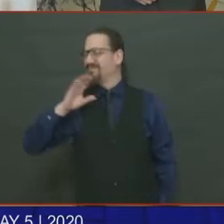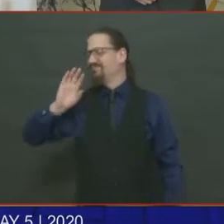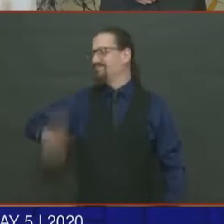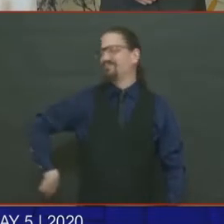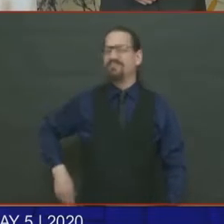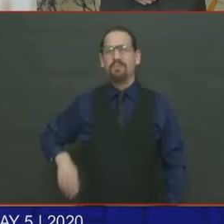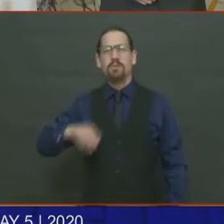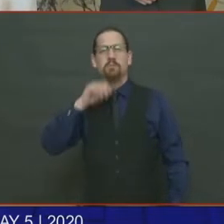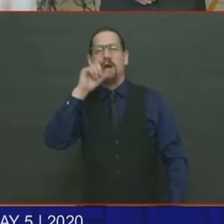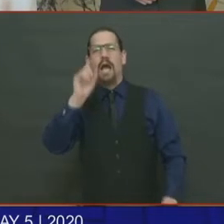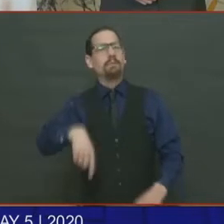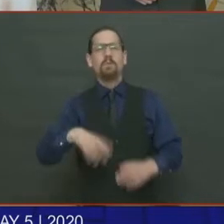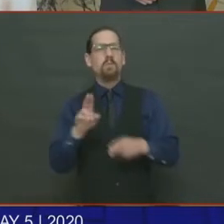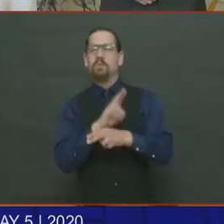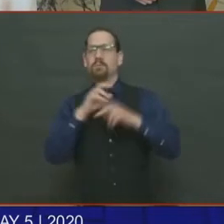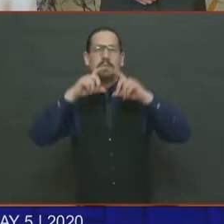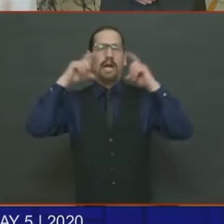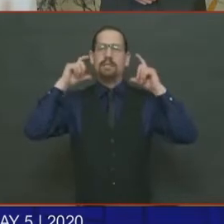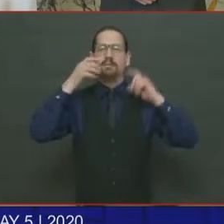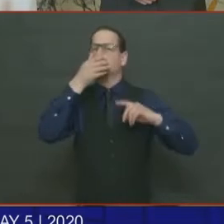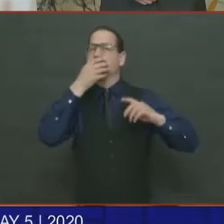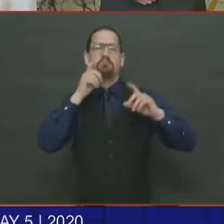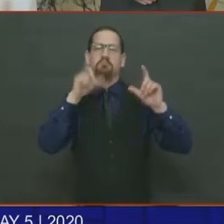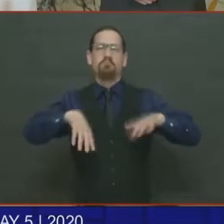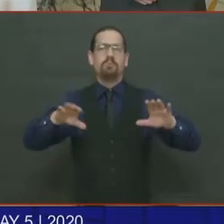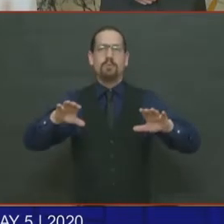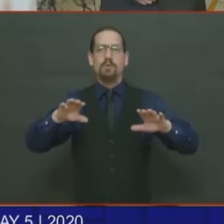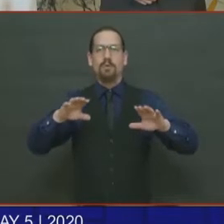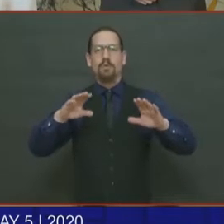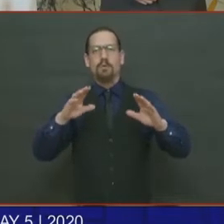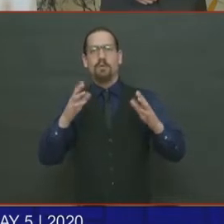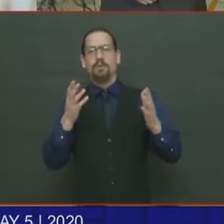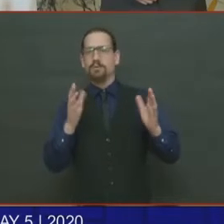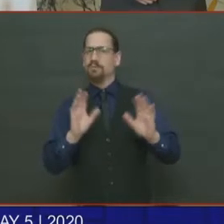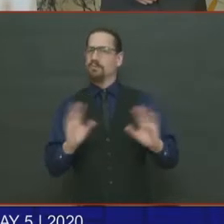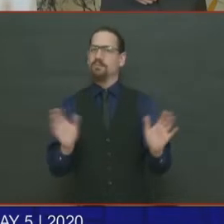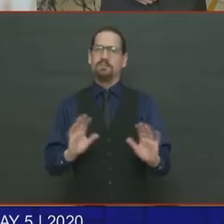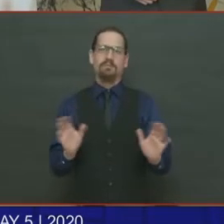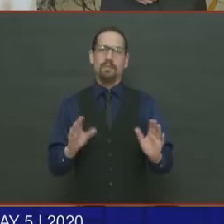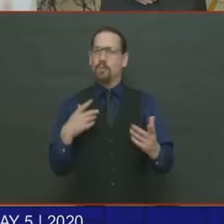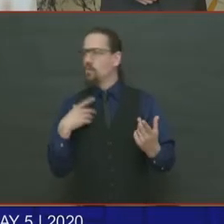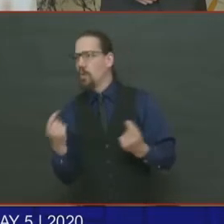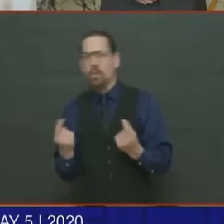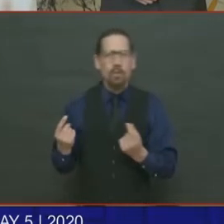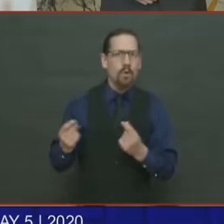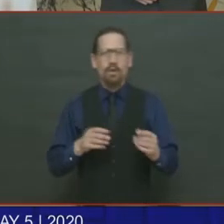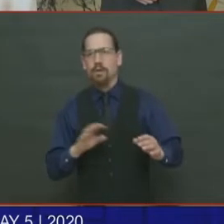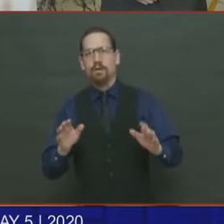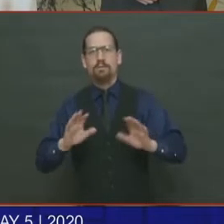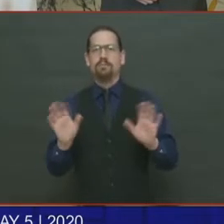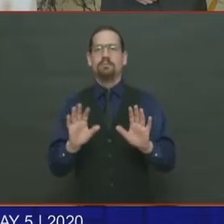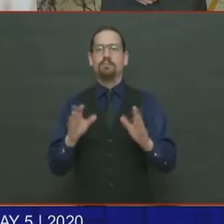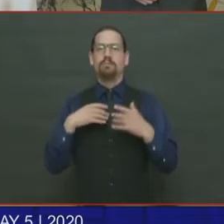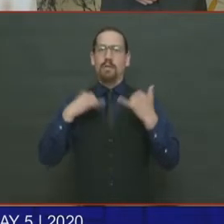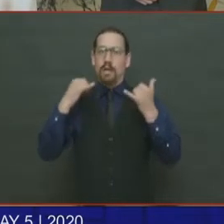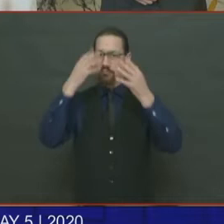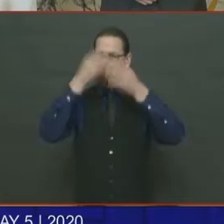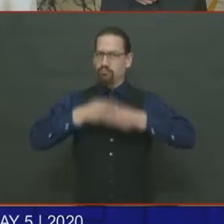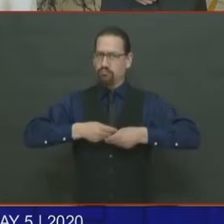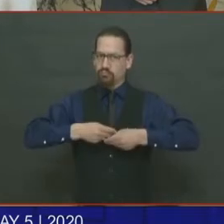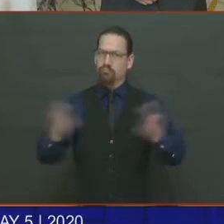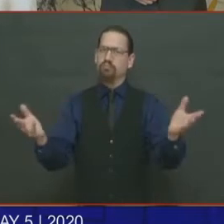have to wear it? What if? So let me just give you this guidance. I'm going to tell you what I know. I know that the